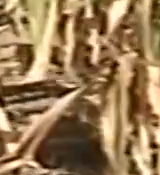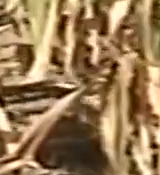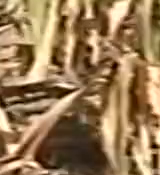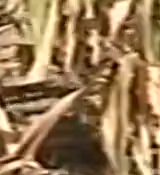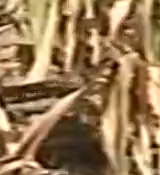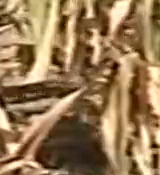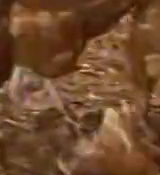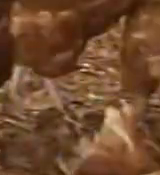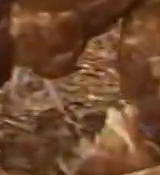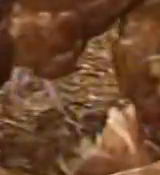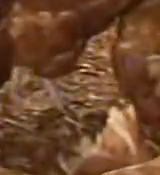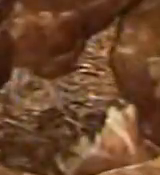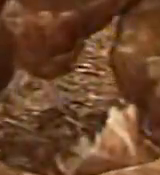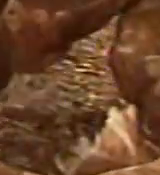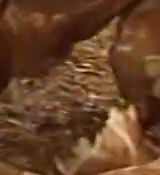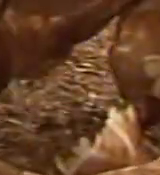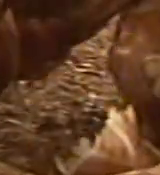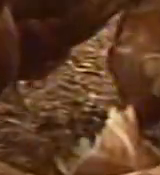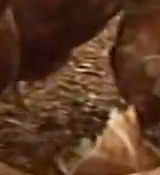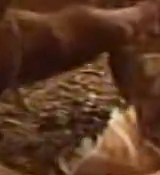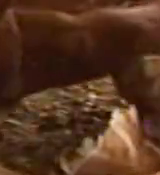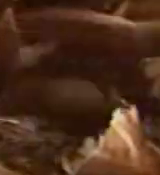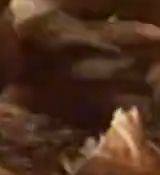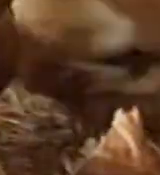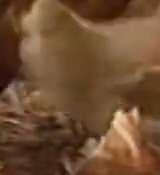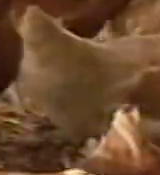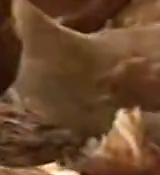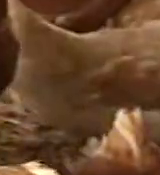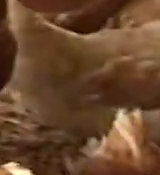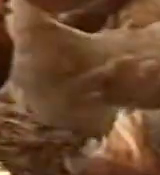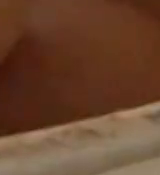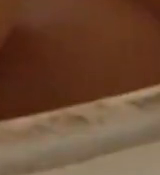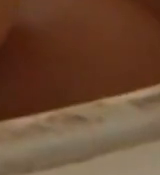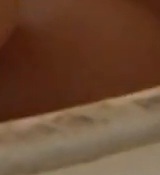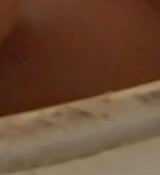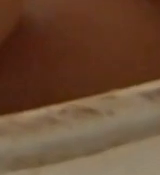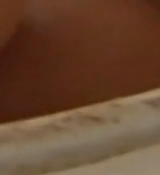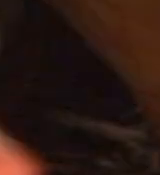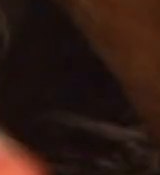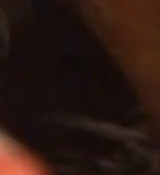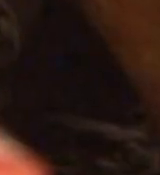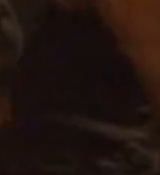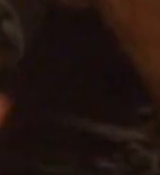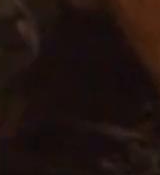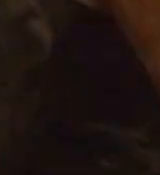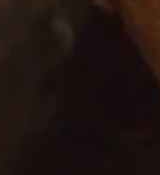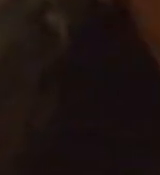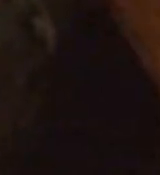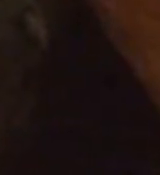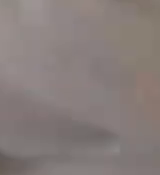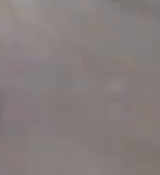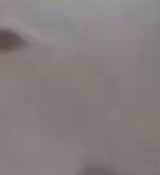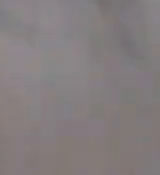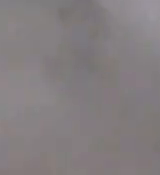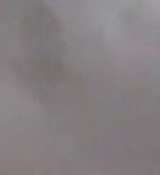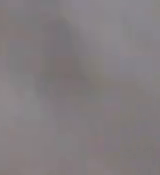In cognizance of this fact, the World Bank, through the government of Kenya, is funding community-based organizations in alternative